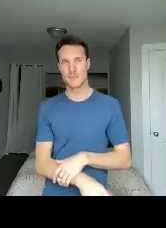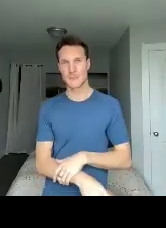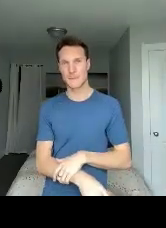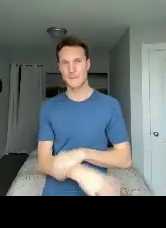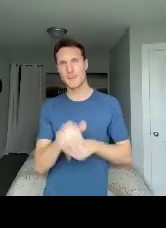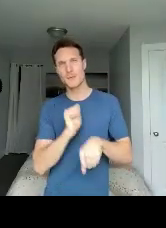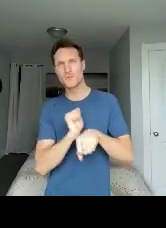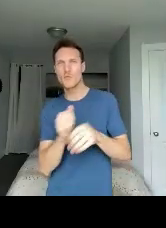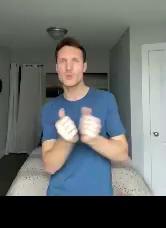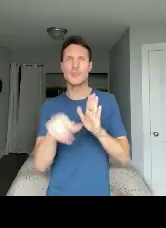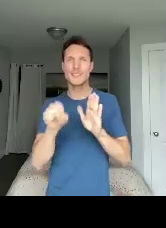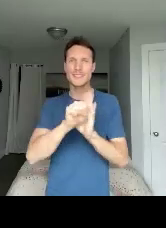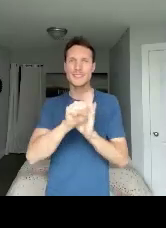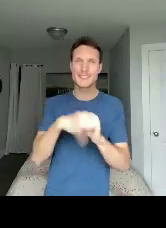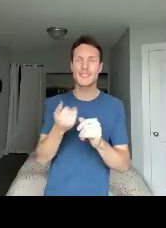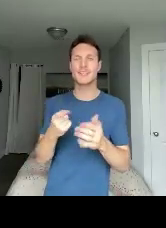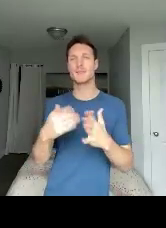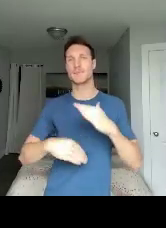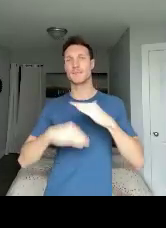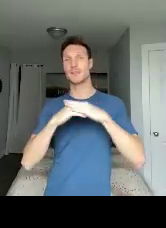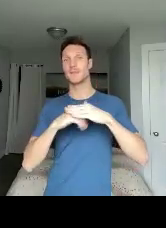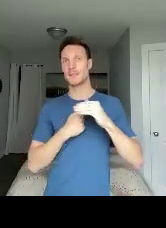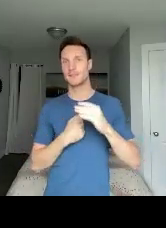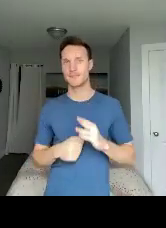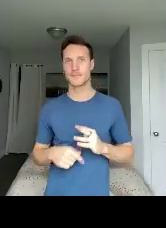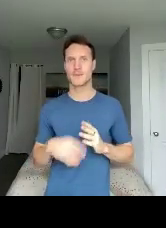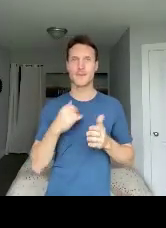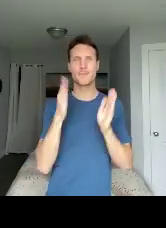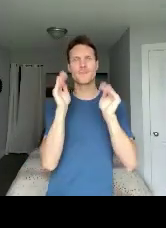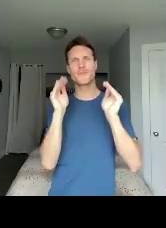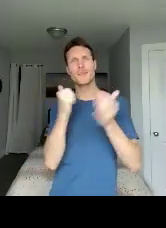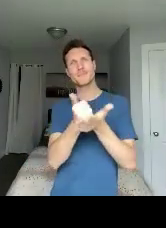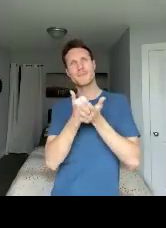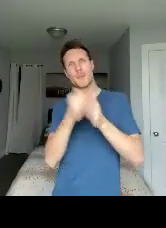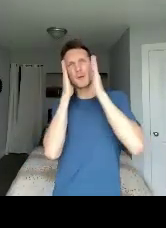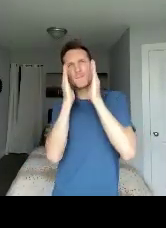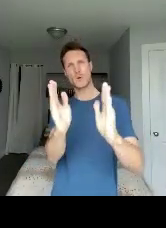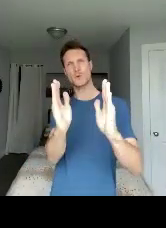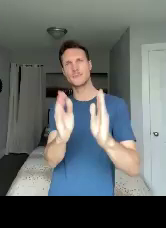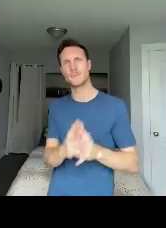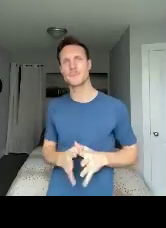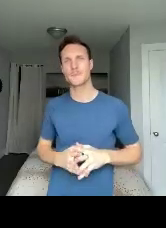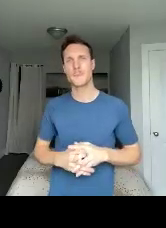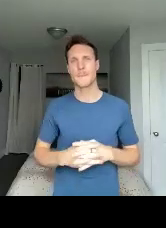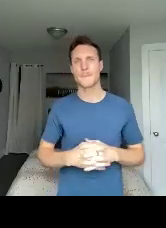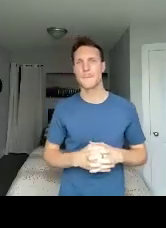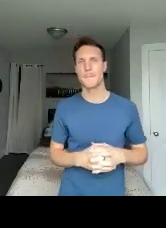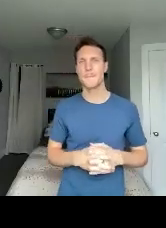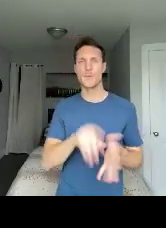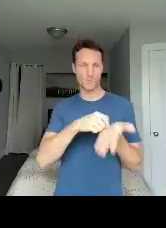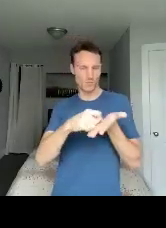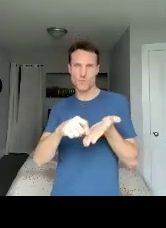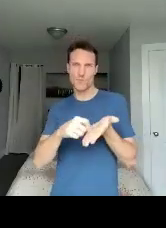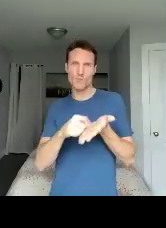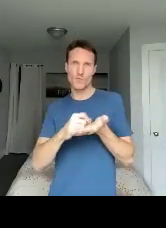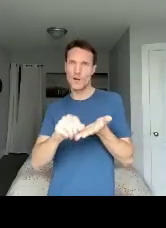state in kind of a limited capacity to help us kind of focus on rights restrictions as it relates